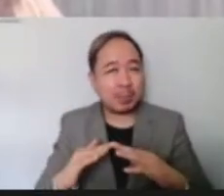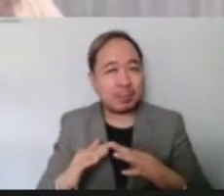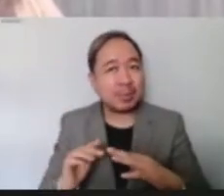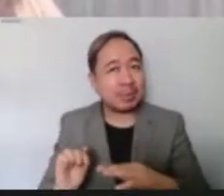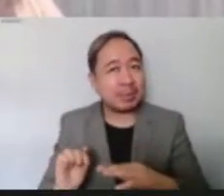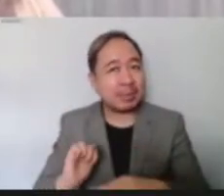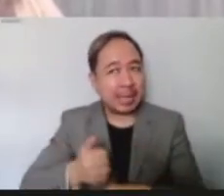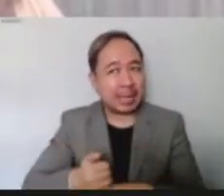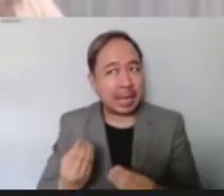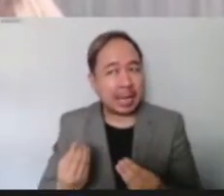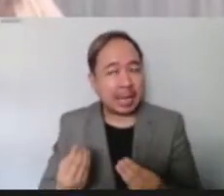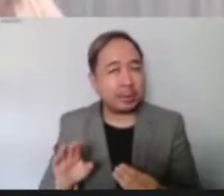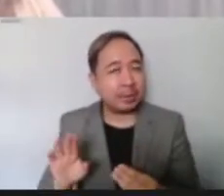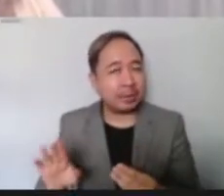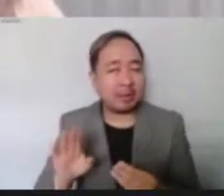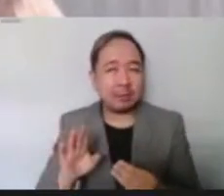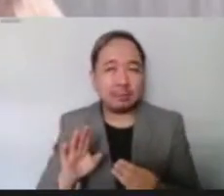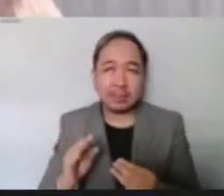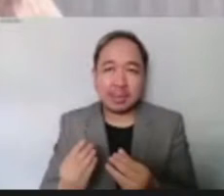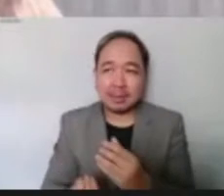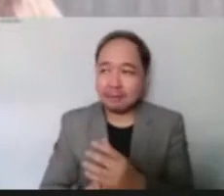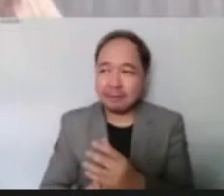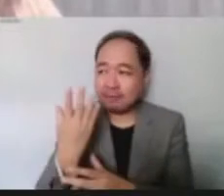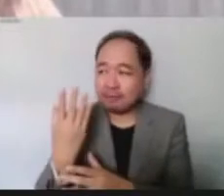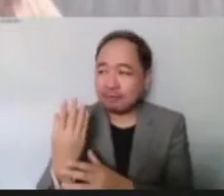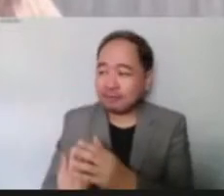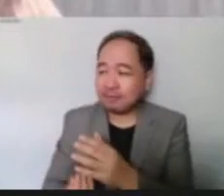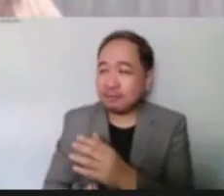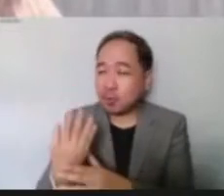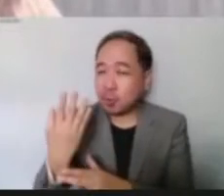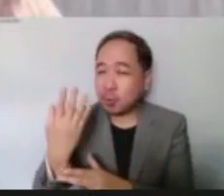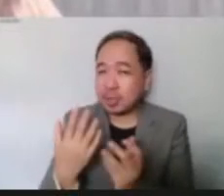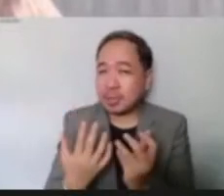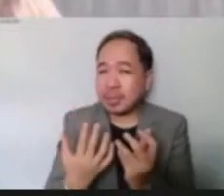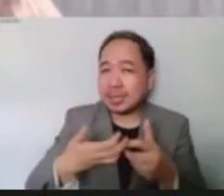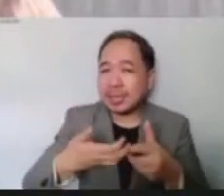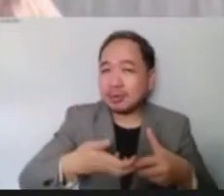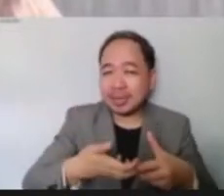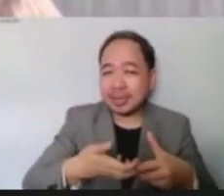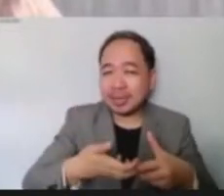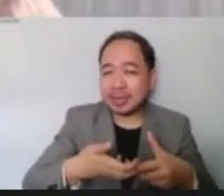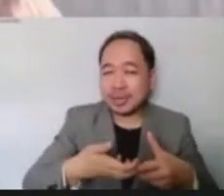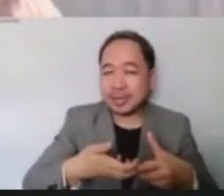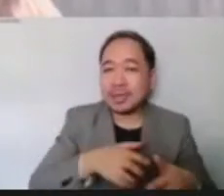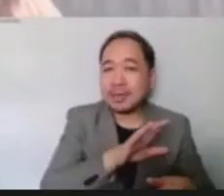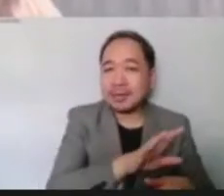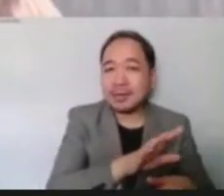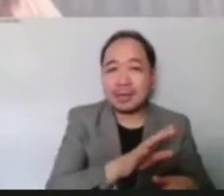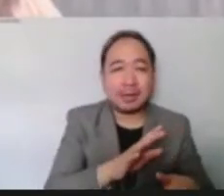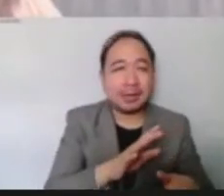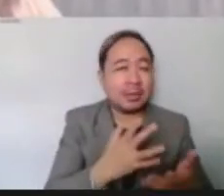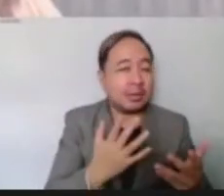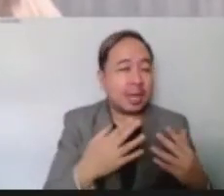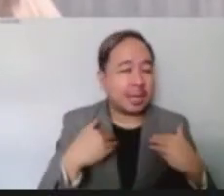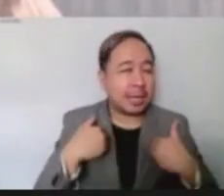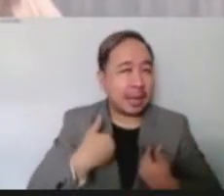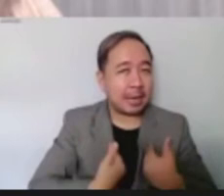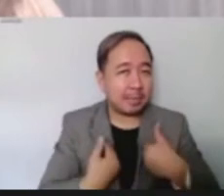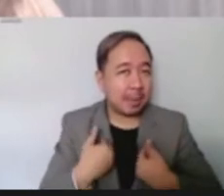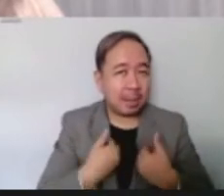a complementary and integrated metal manner with the crops and the live livestock to improve